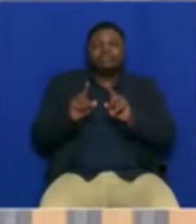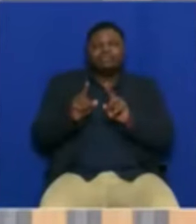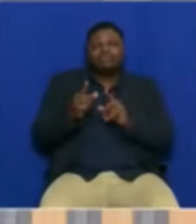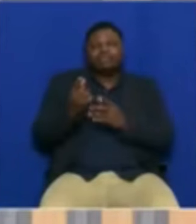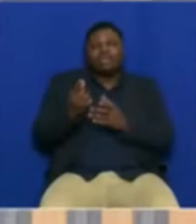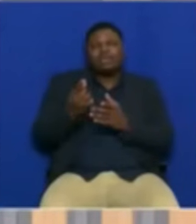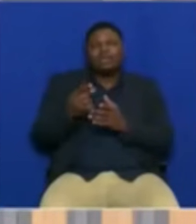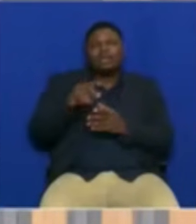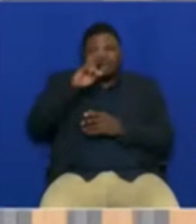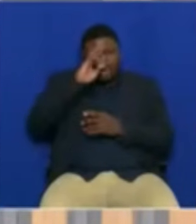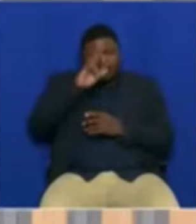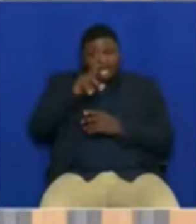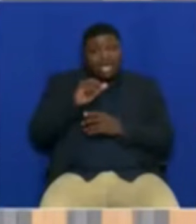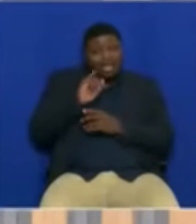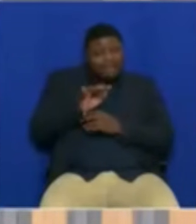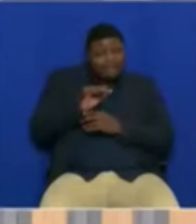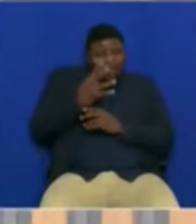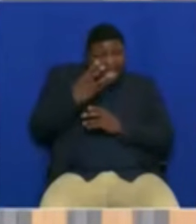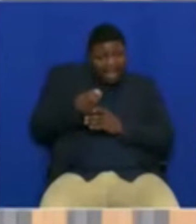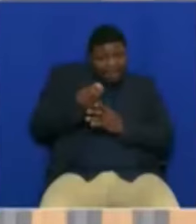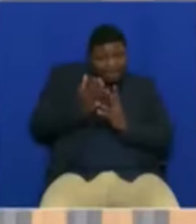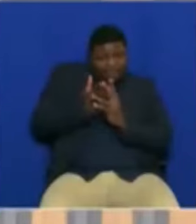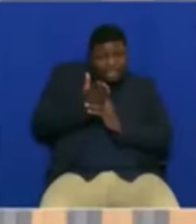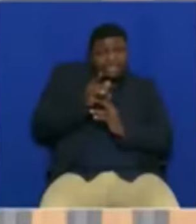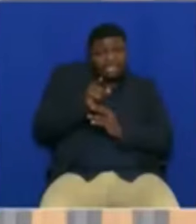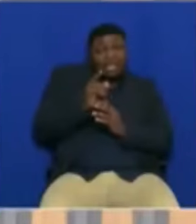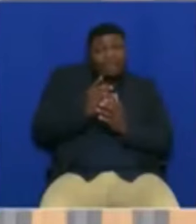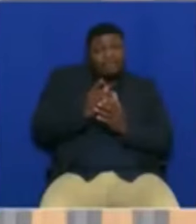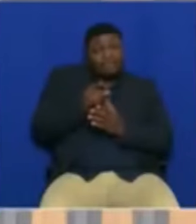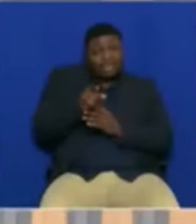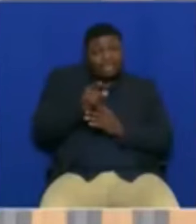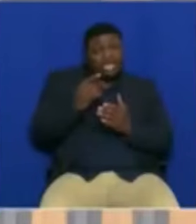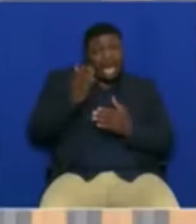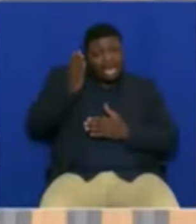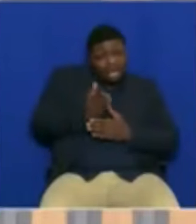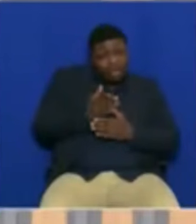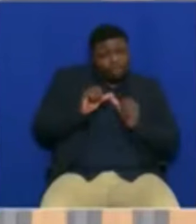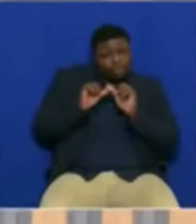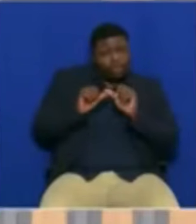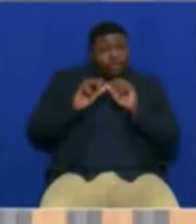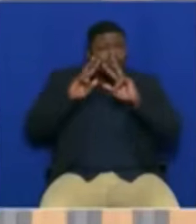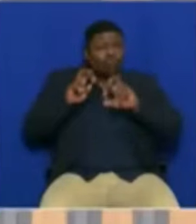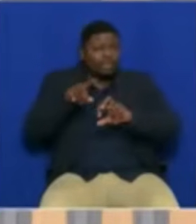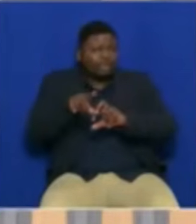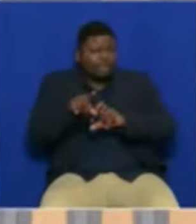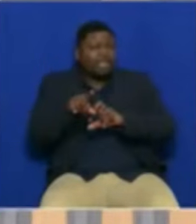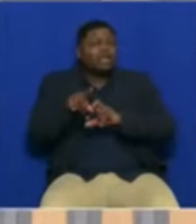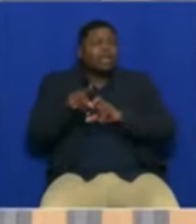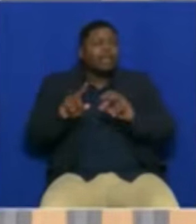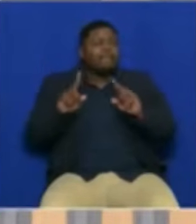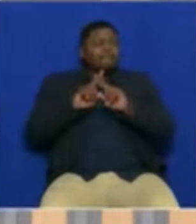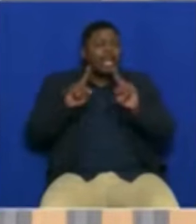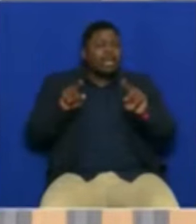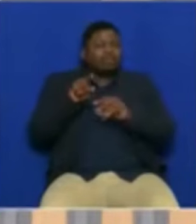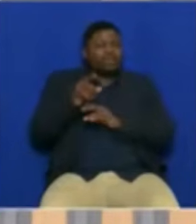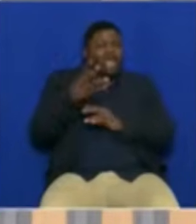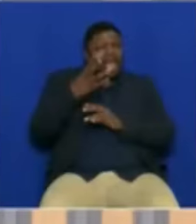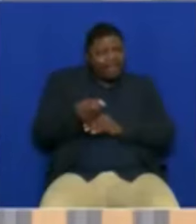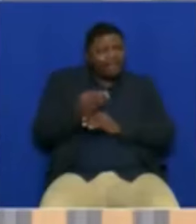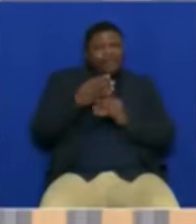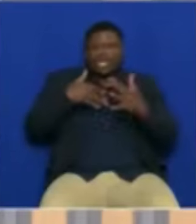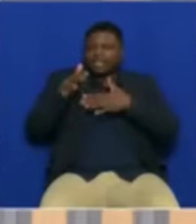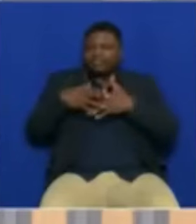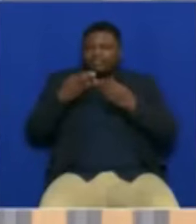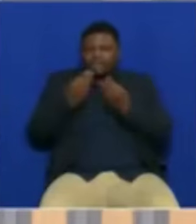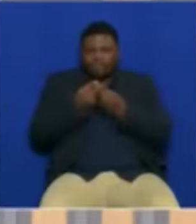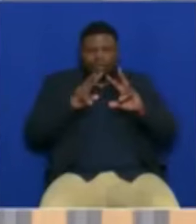across, even if you have not been authorized in terms of Section 28(1)(a).